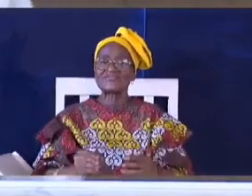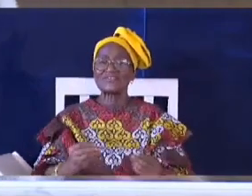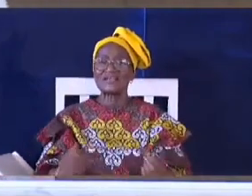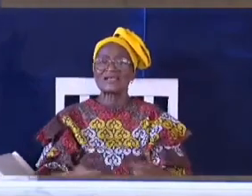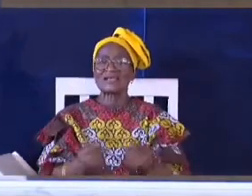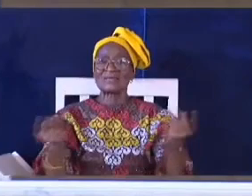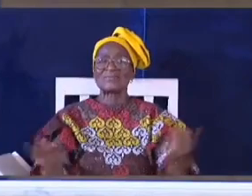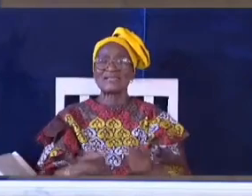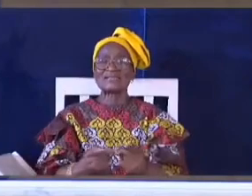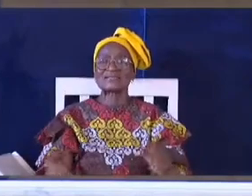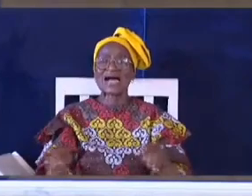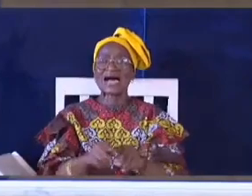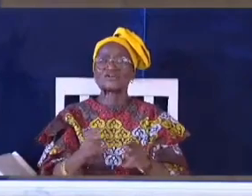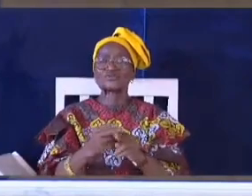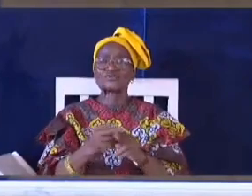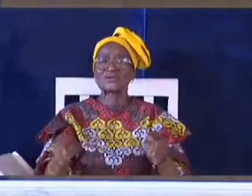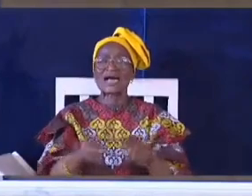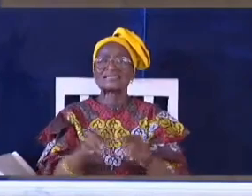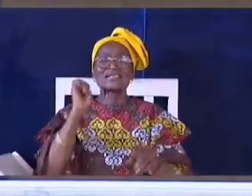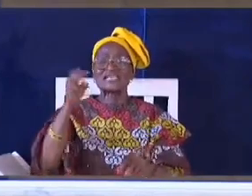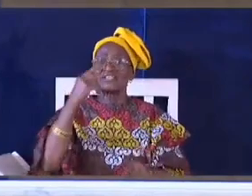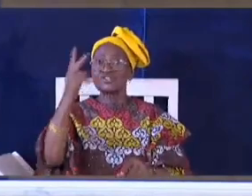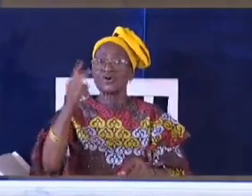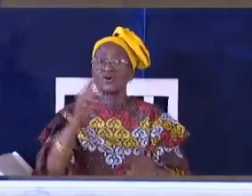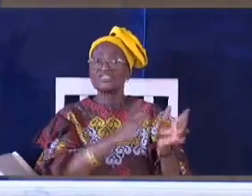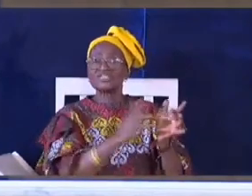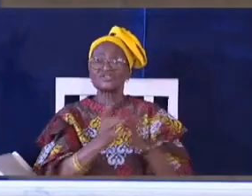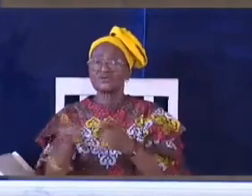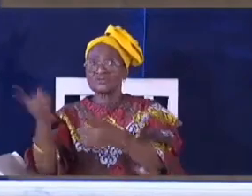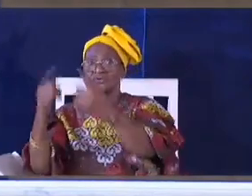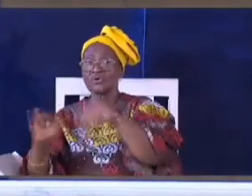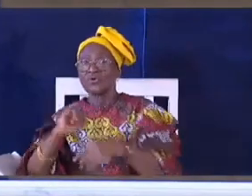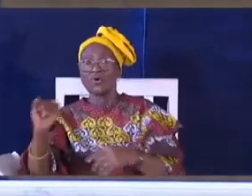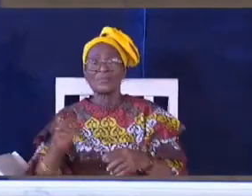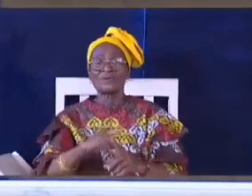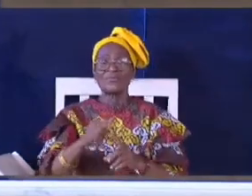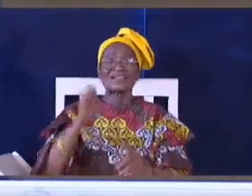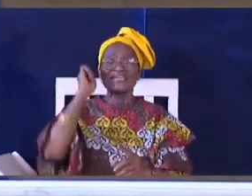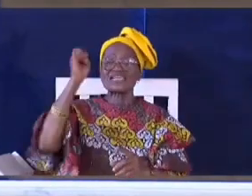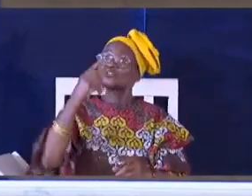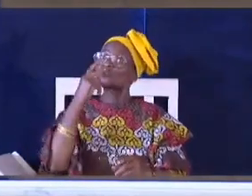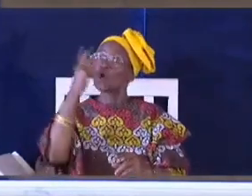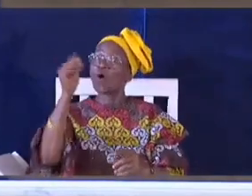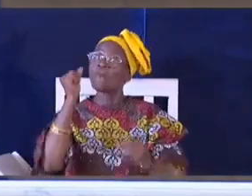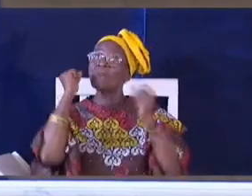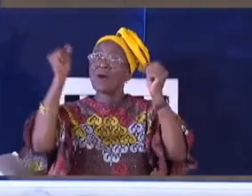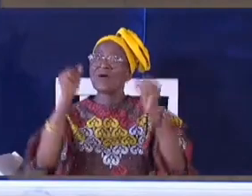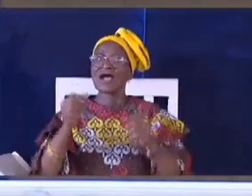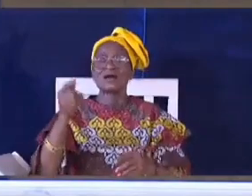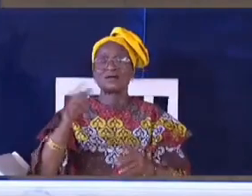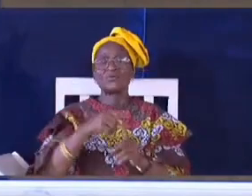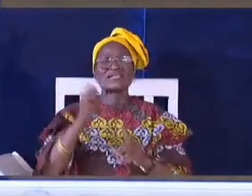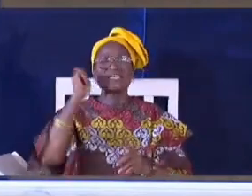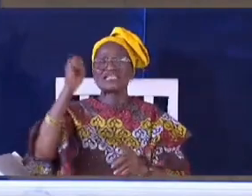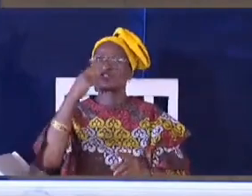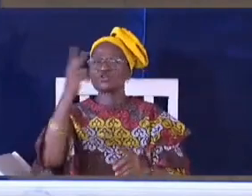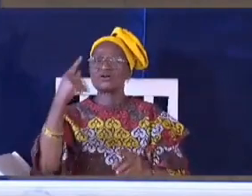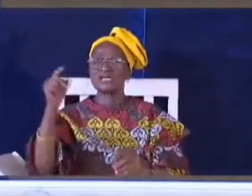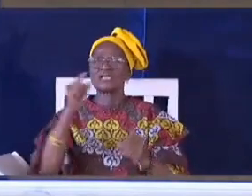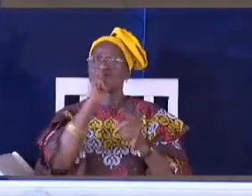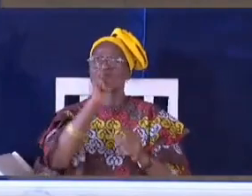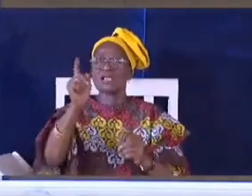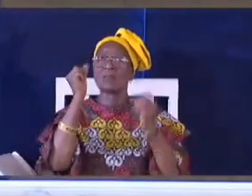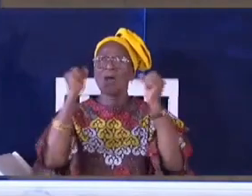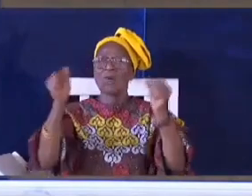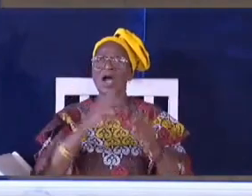But the moment he saw Jesus coming, when he saw power, when he saw the real power coming, when he